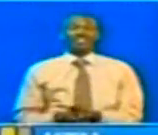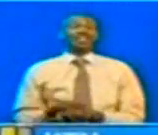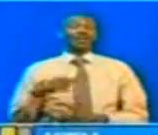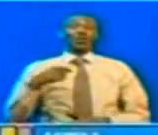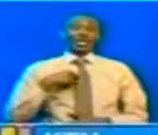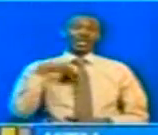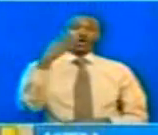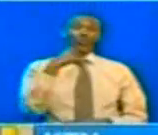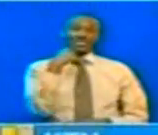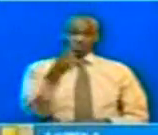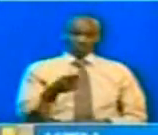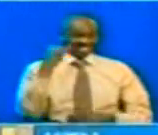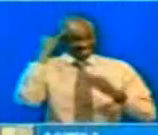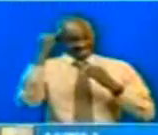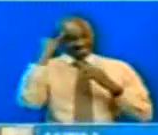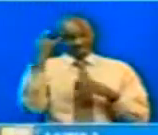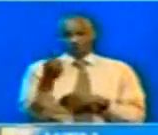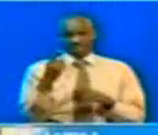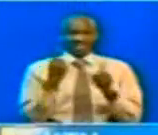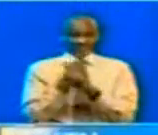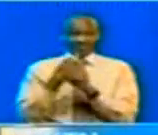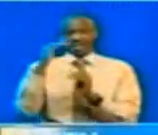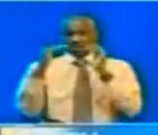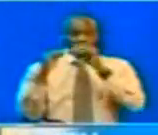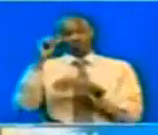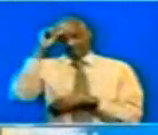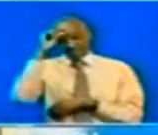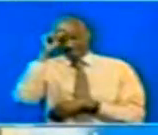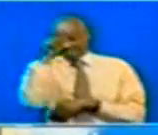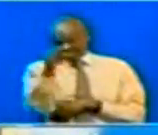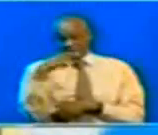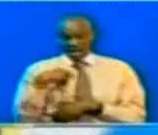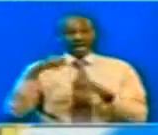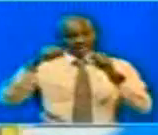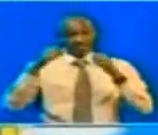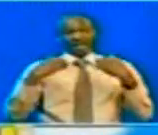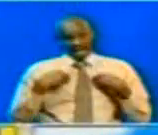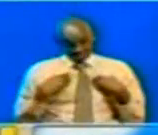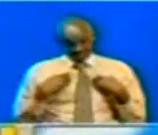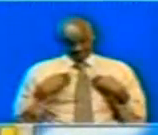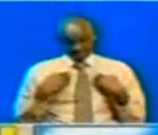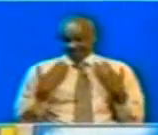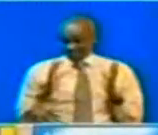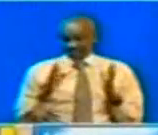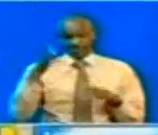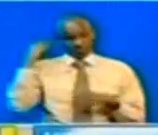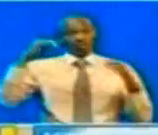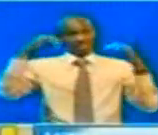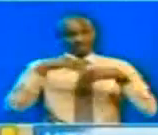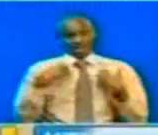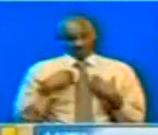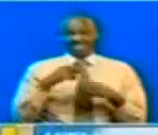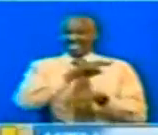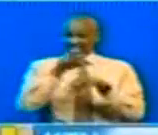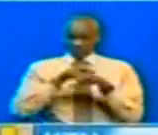said, this is an initiative of both levels of government. It's as a result of an agreement at the summit level where the